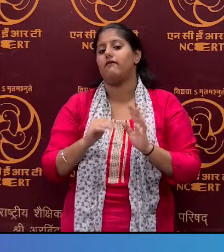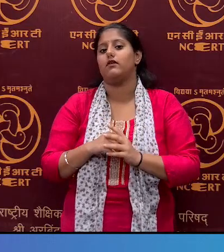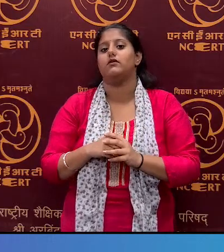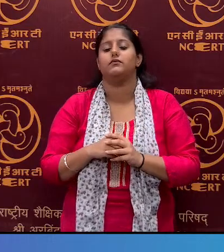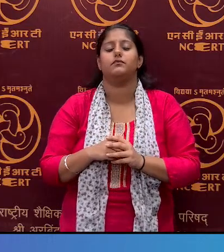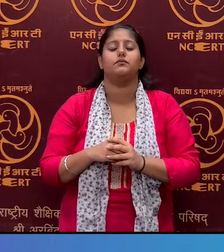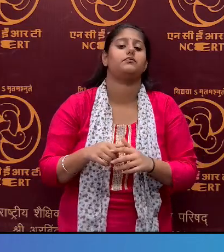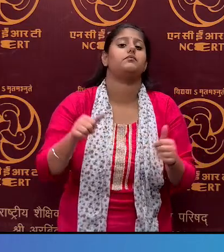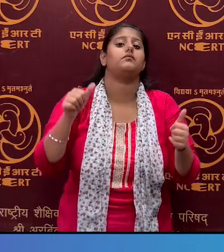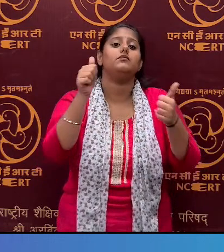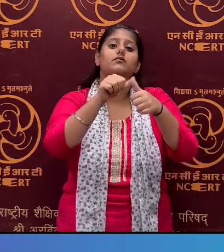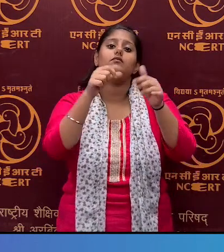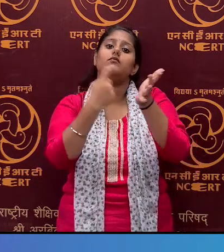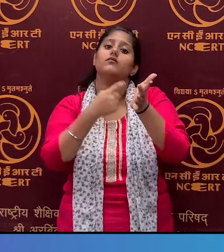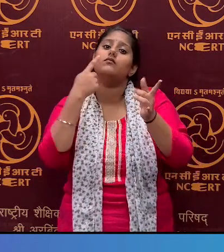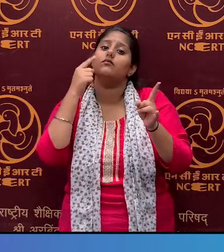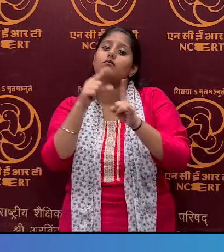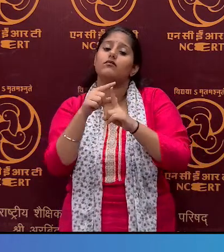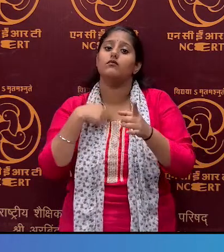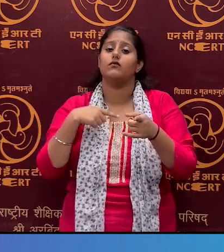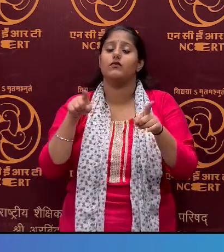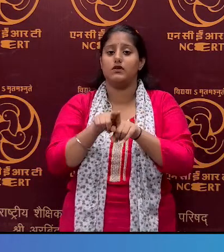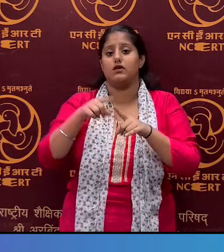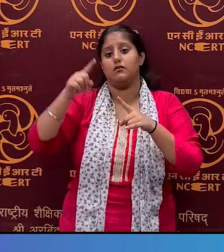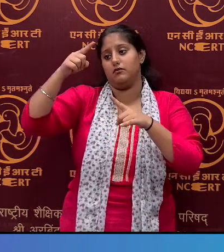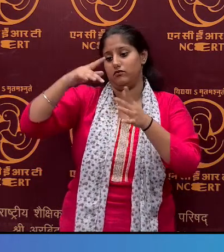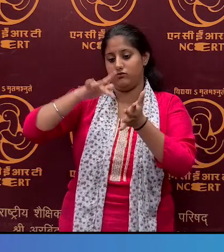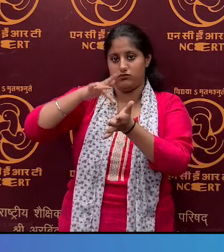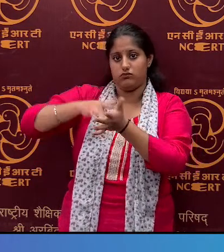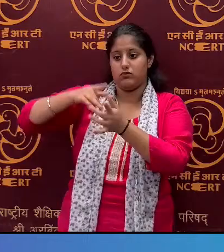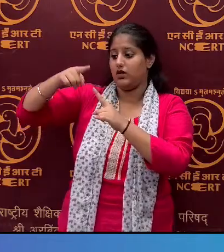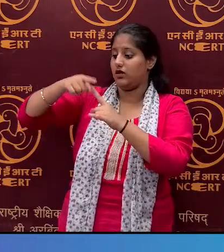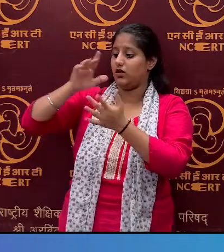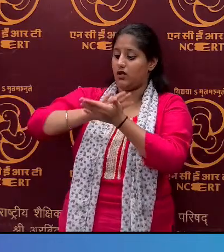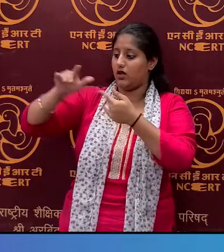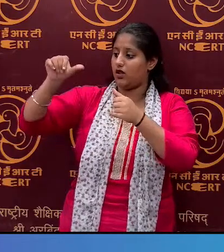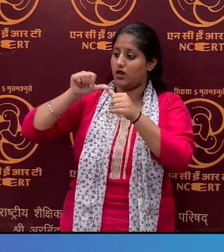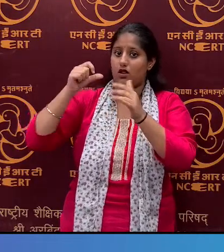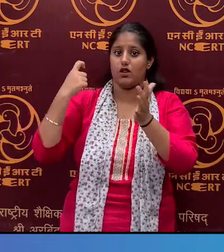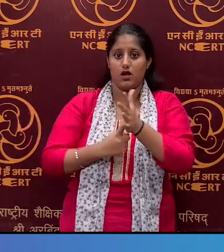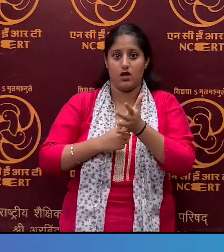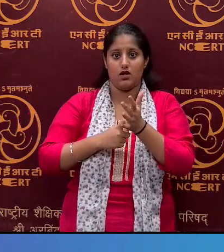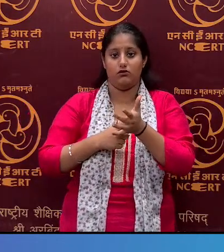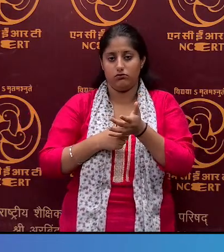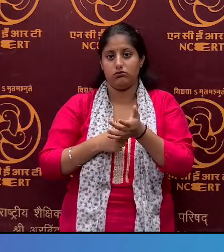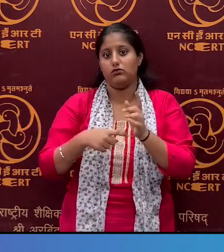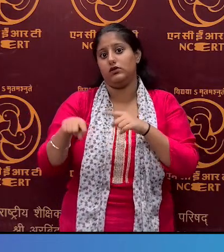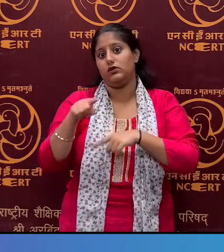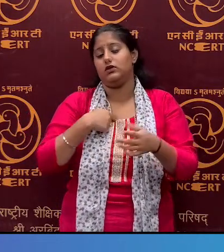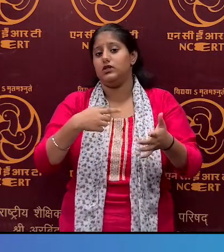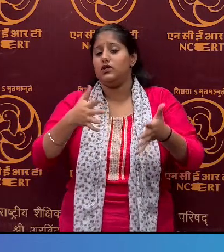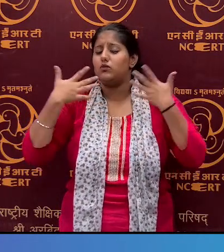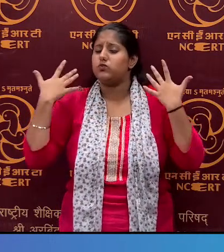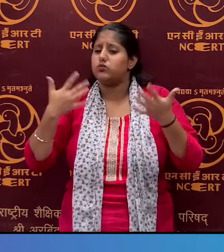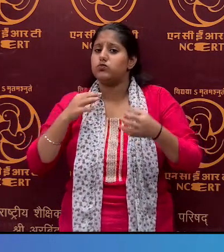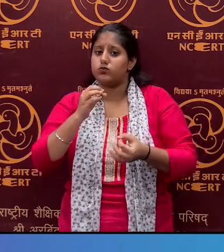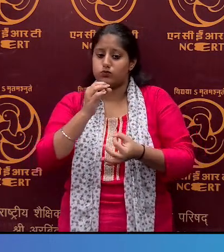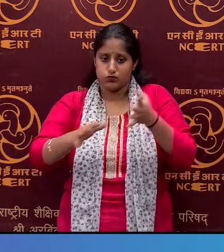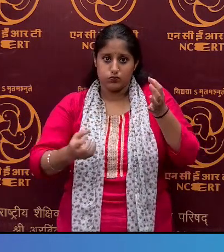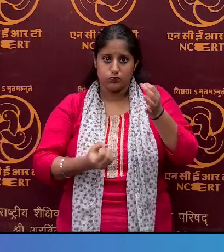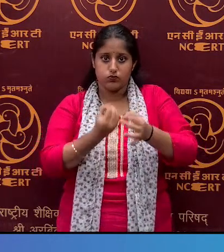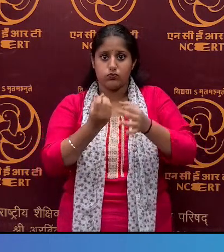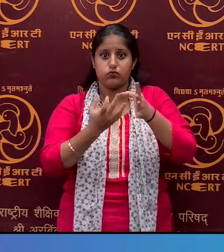Arid region is in Thar desert of India, and this region experience extreme hot days